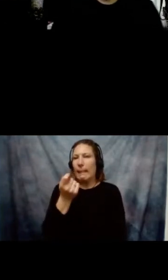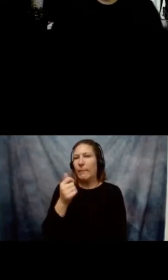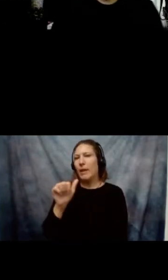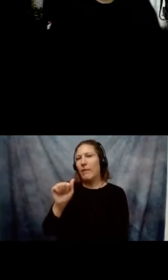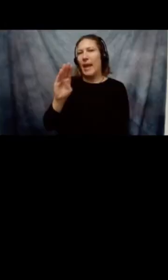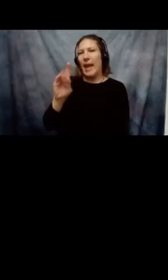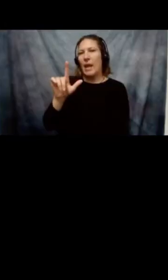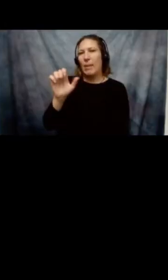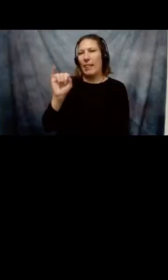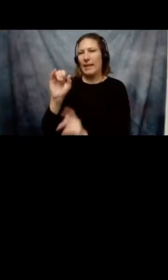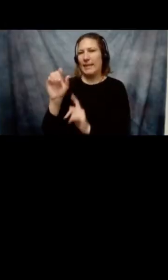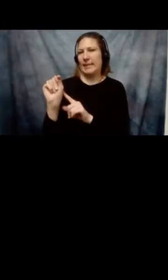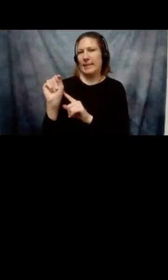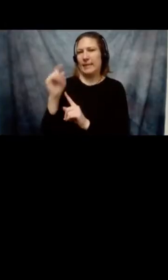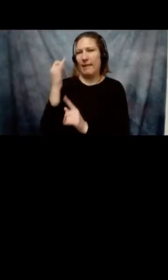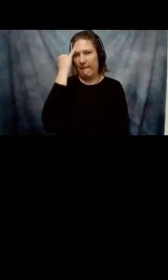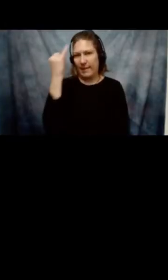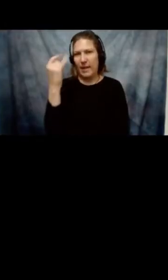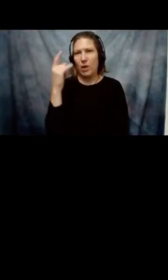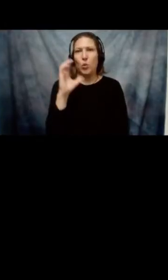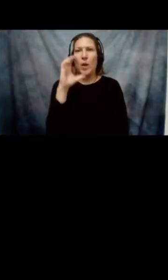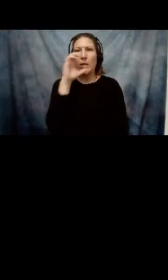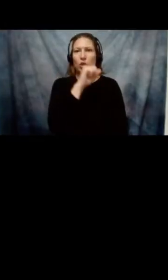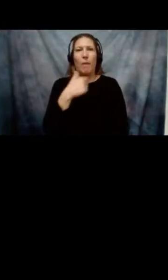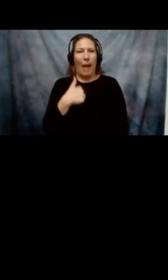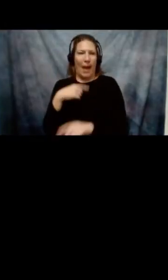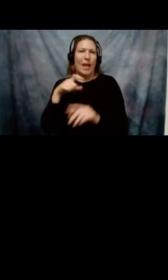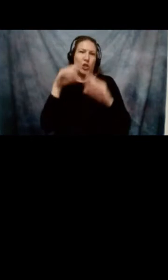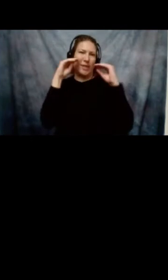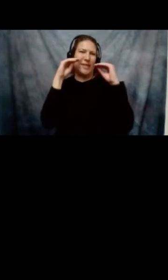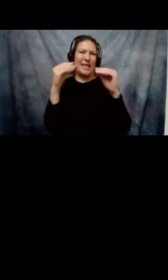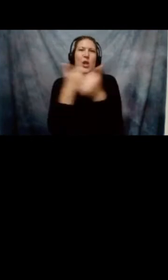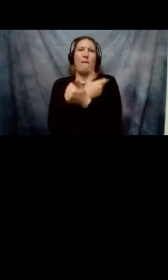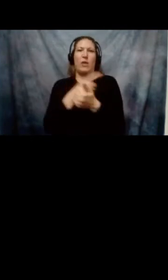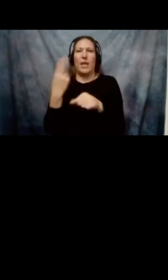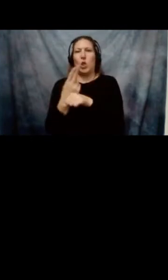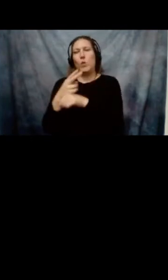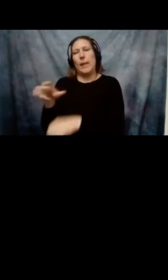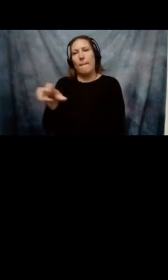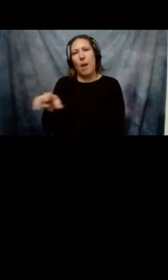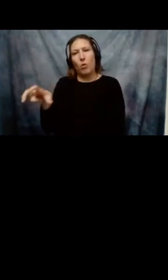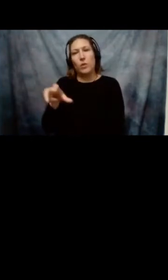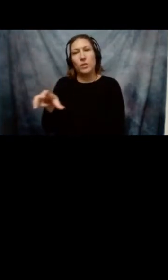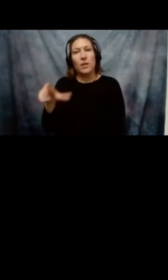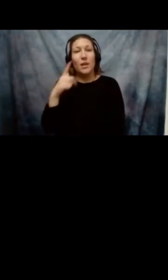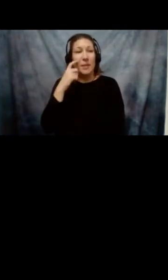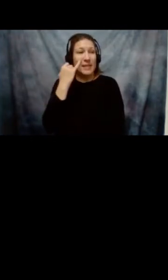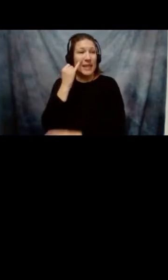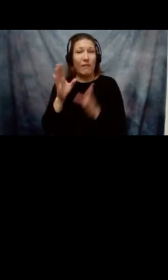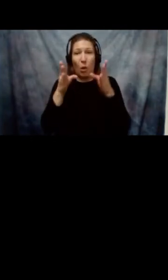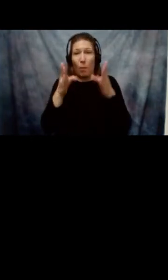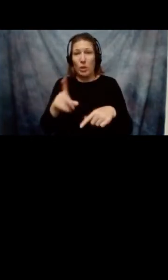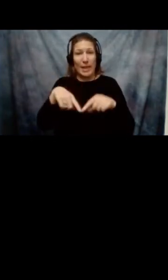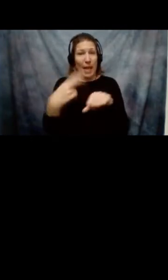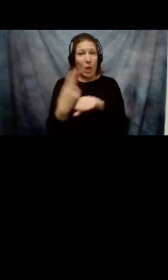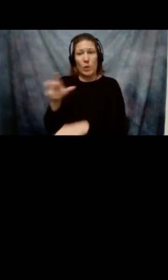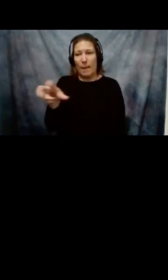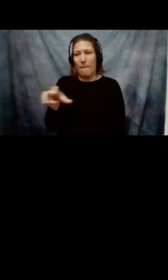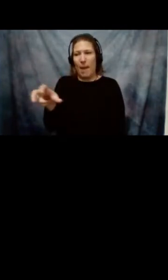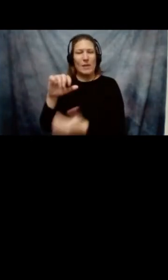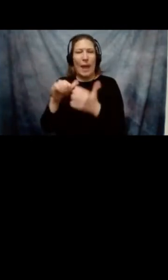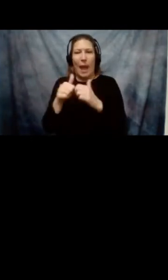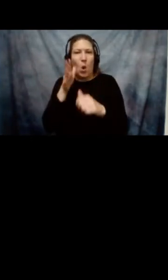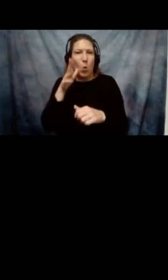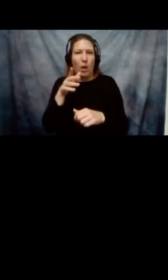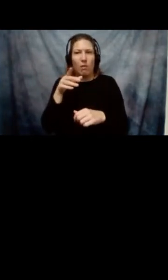everything by how to use a mouse. So if I can't use a mouse, how would I apply conditional formatting? Well, I would go arrow, arrow,